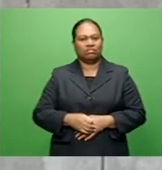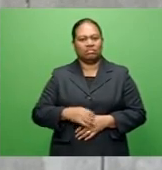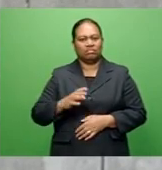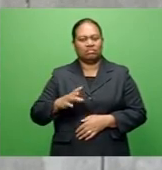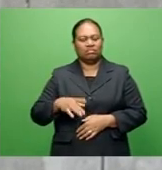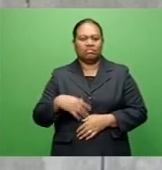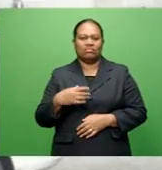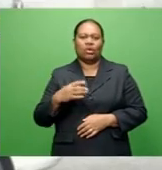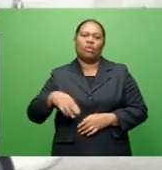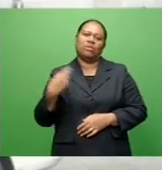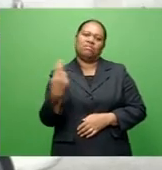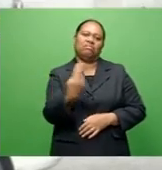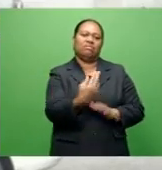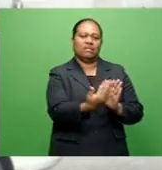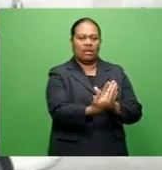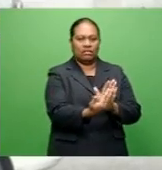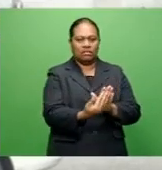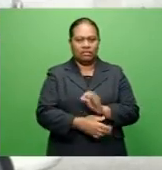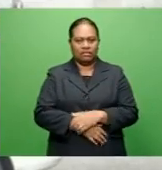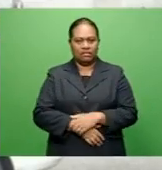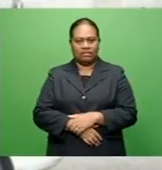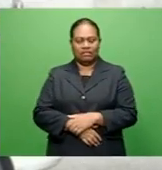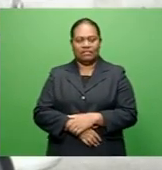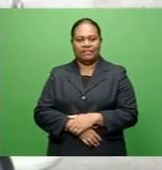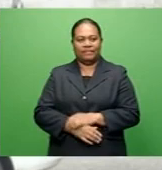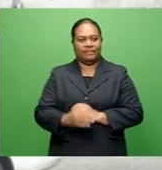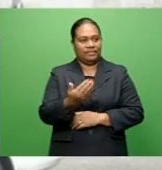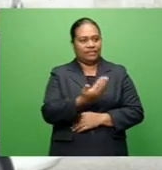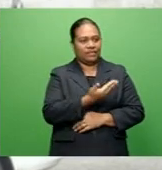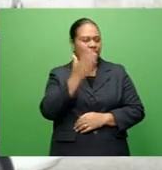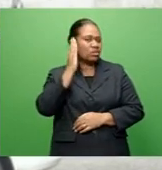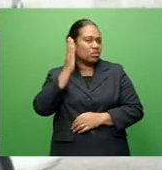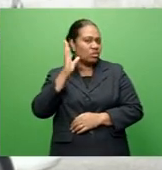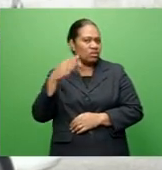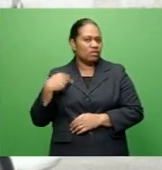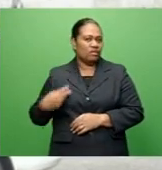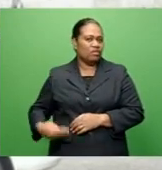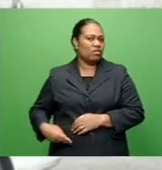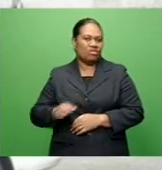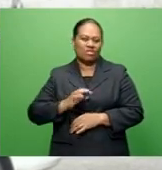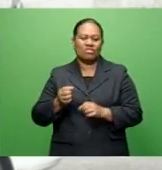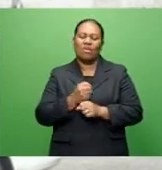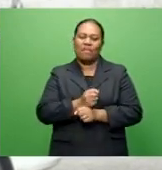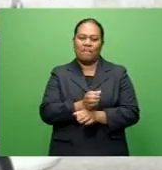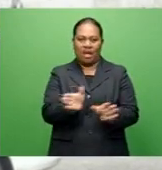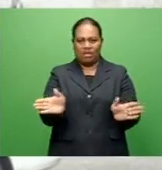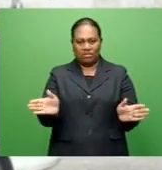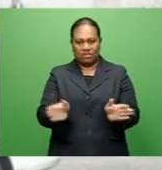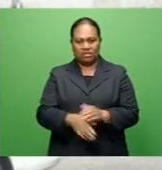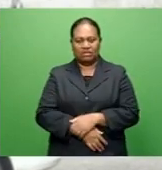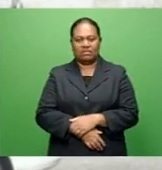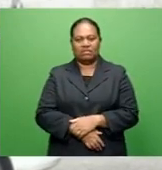are roaming in town. I think school uniform should not be compulsory this year because